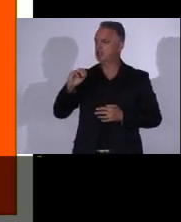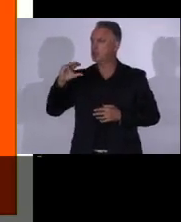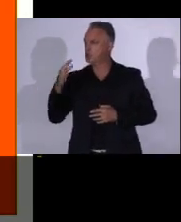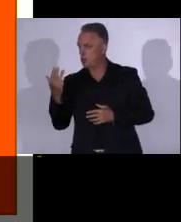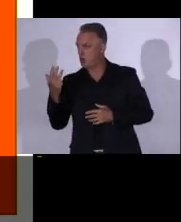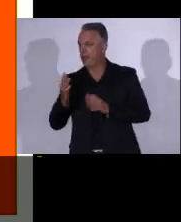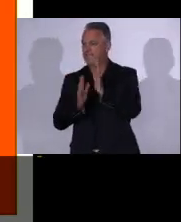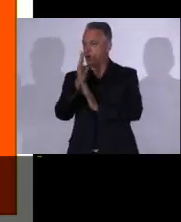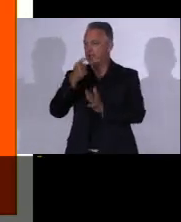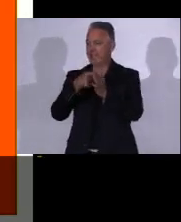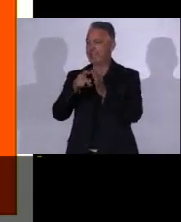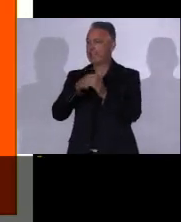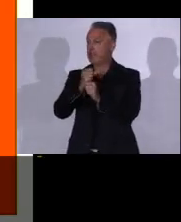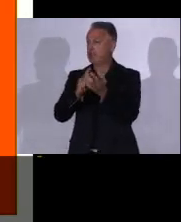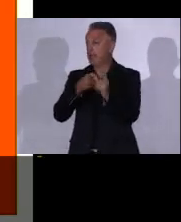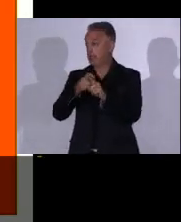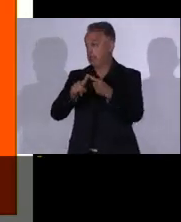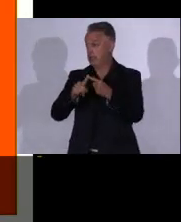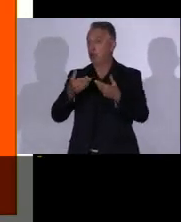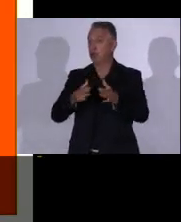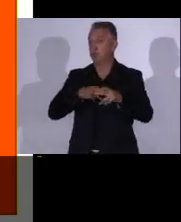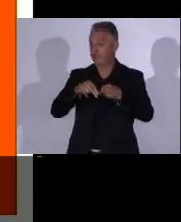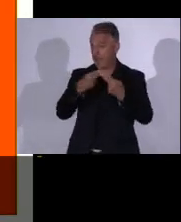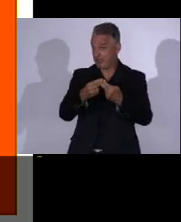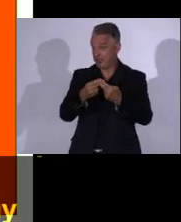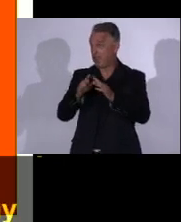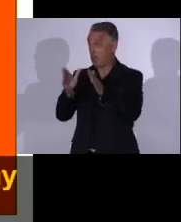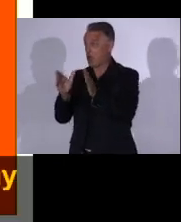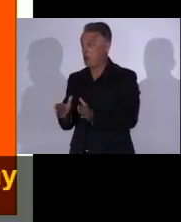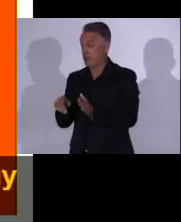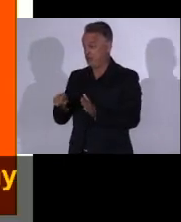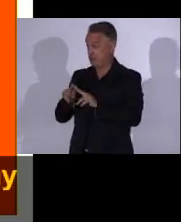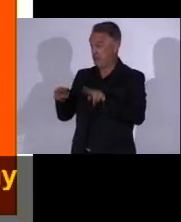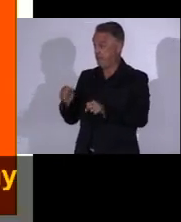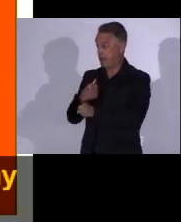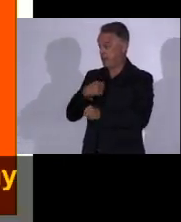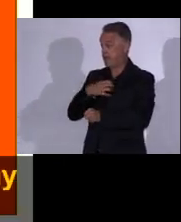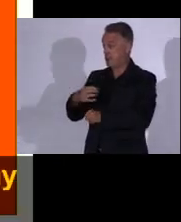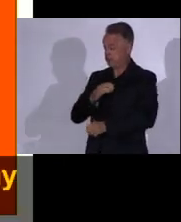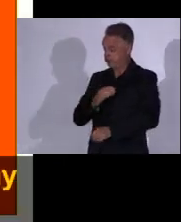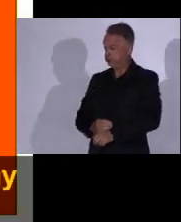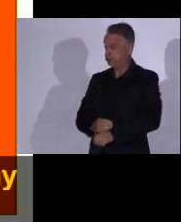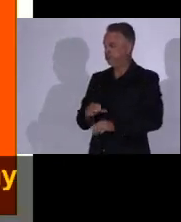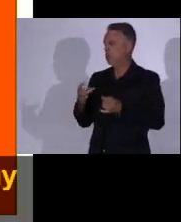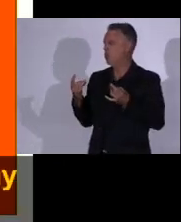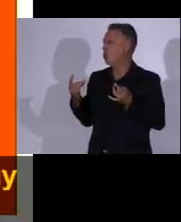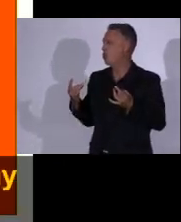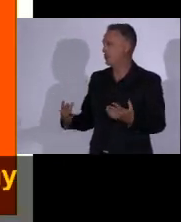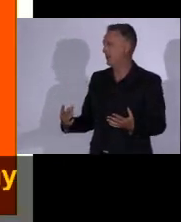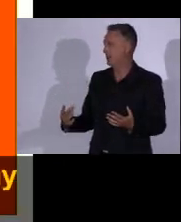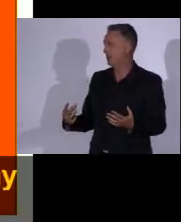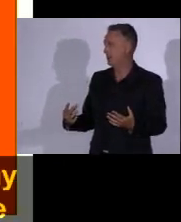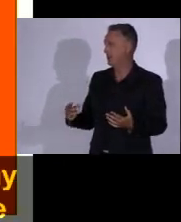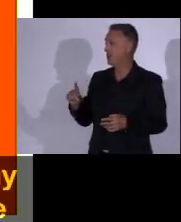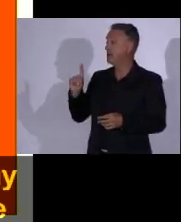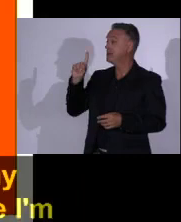Kinglake and lost my family and my home. And this camp hasn't made me more resilient because I'm already far too resilient as it is.